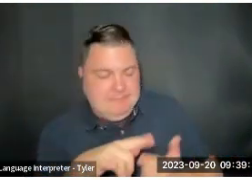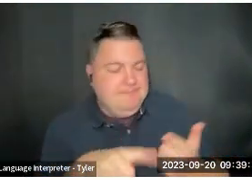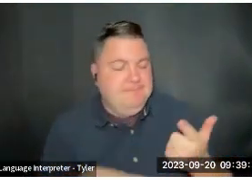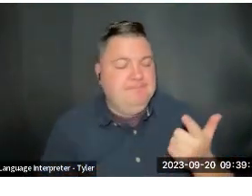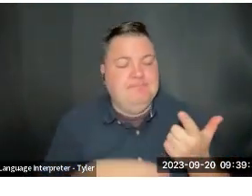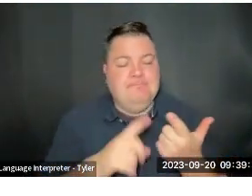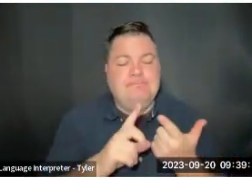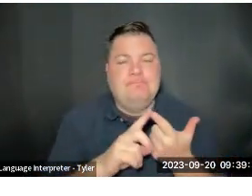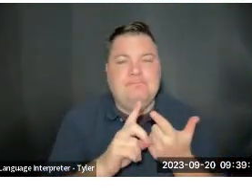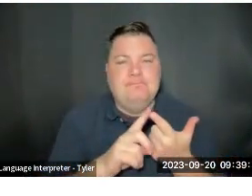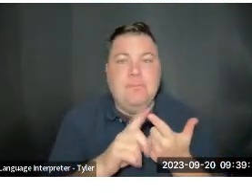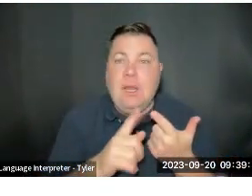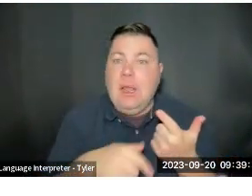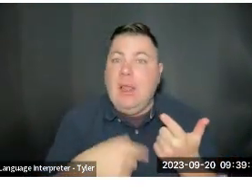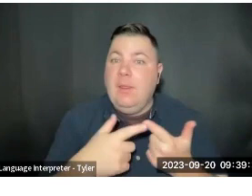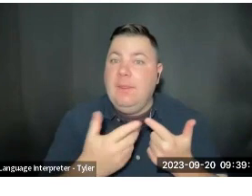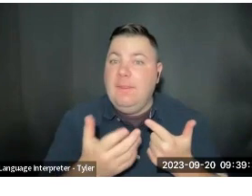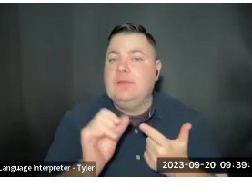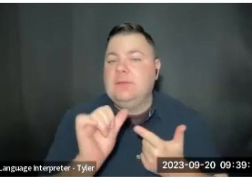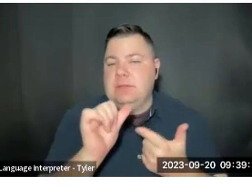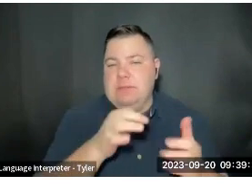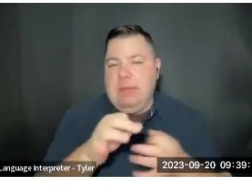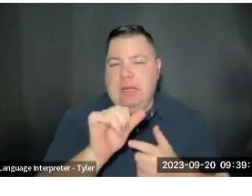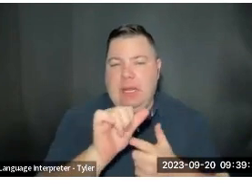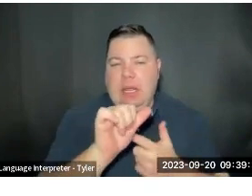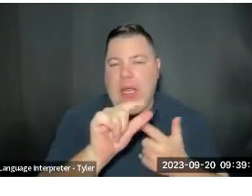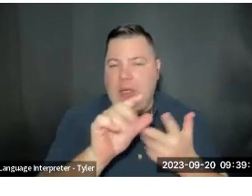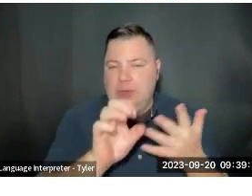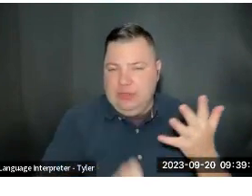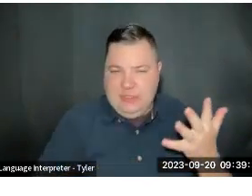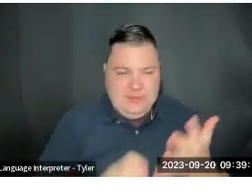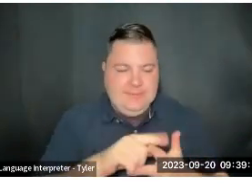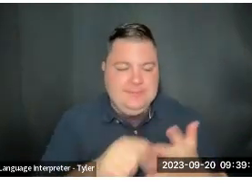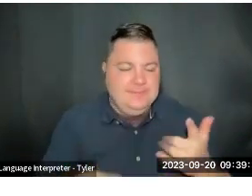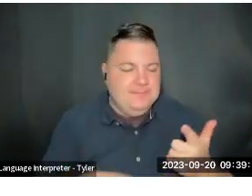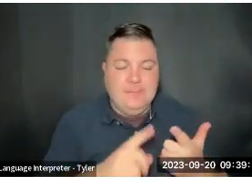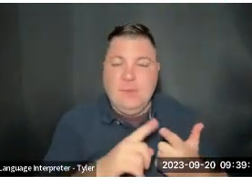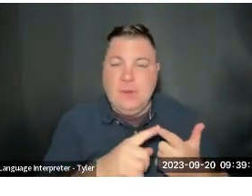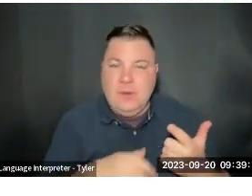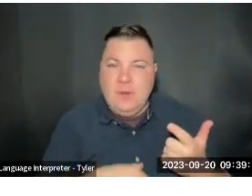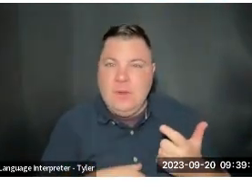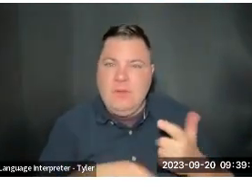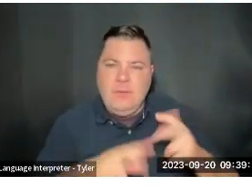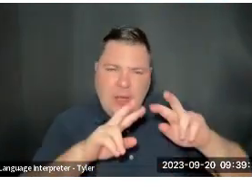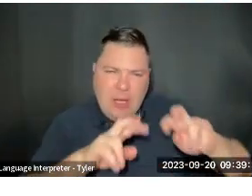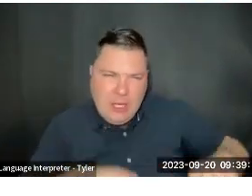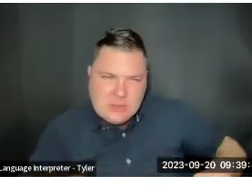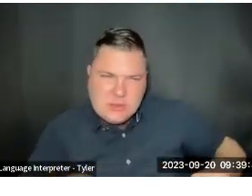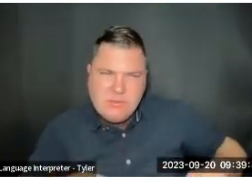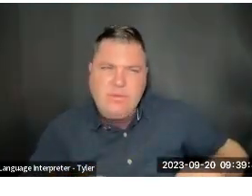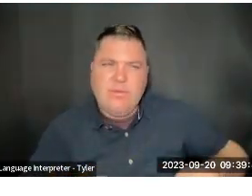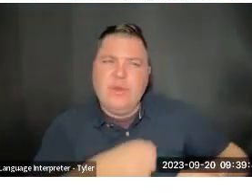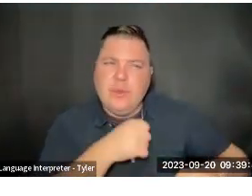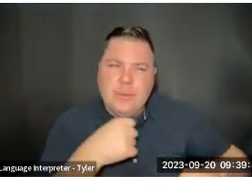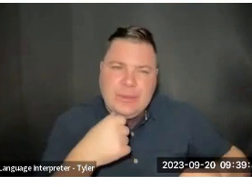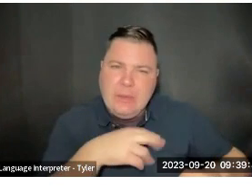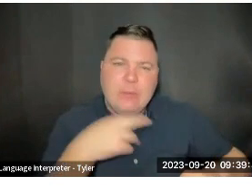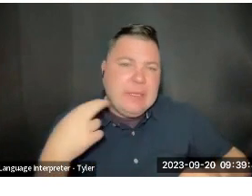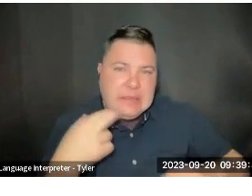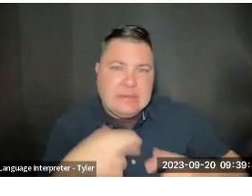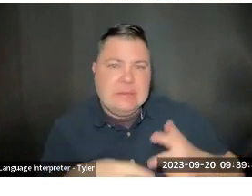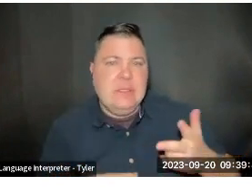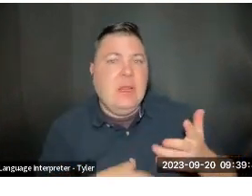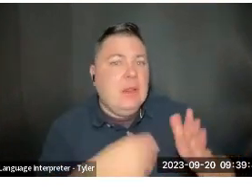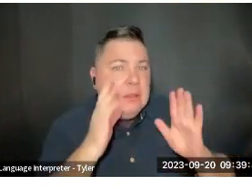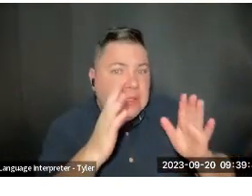we introduce algae, right? The assess for risk of suicide or harm, listen non-judgmentally,